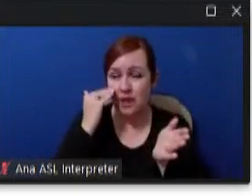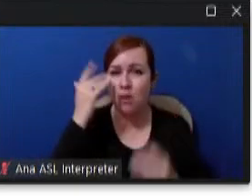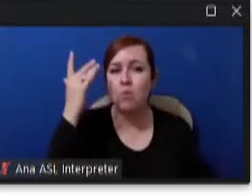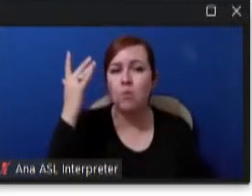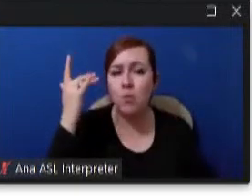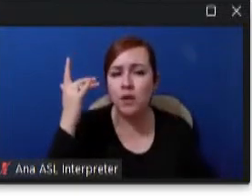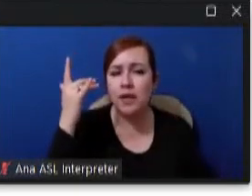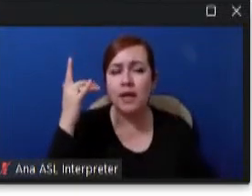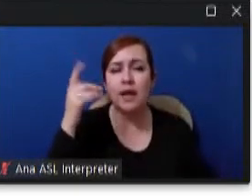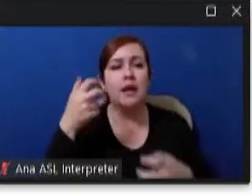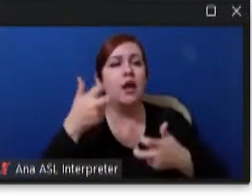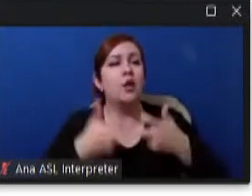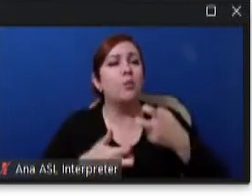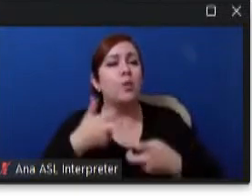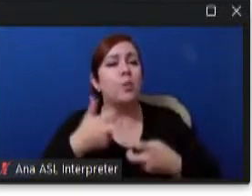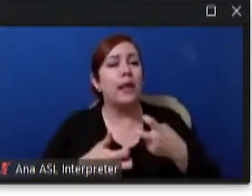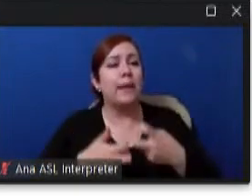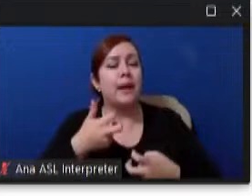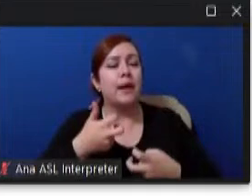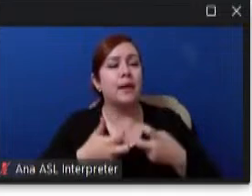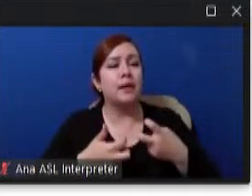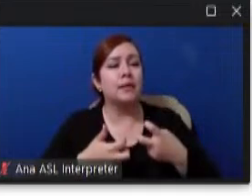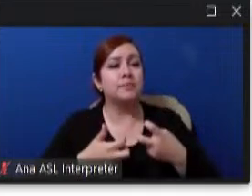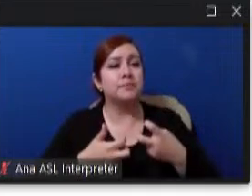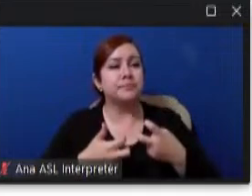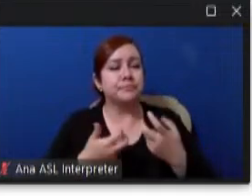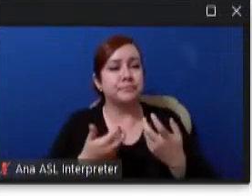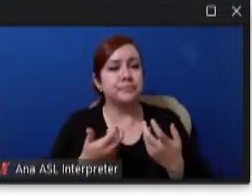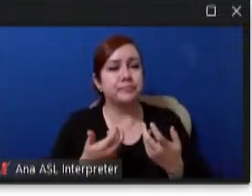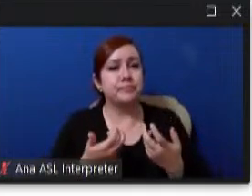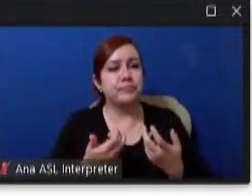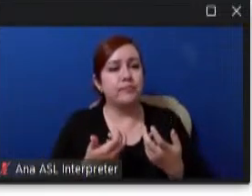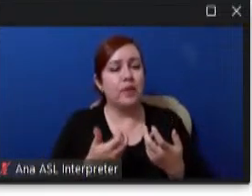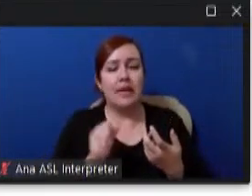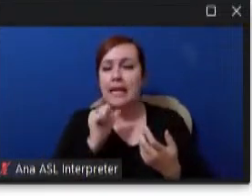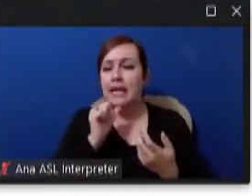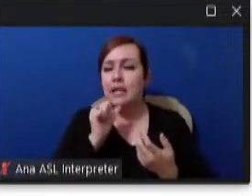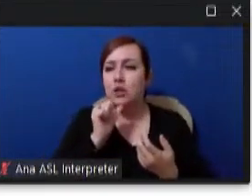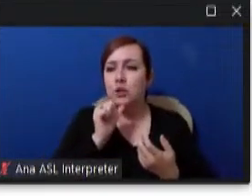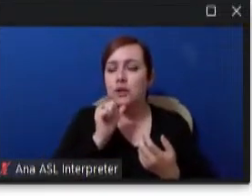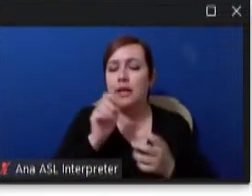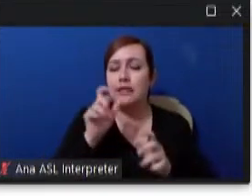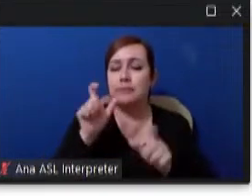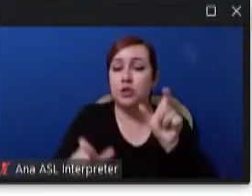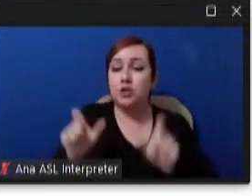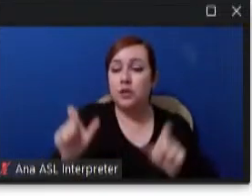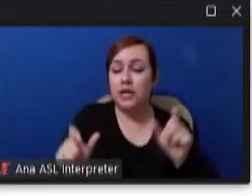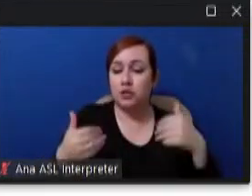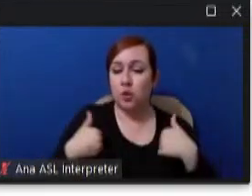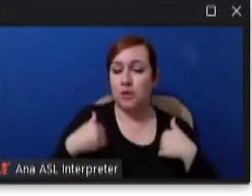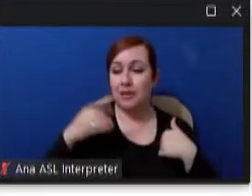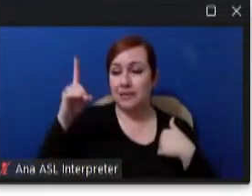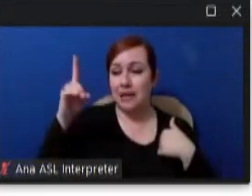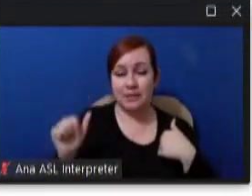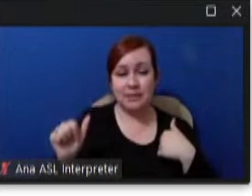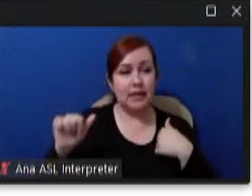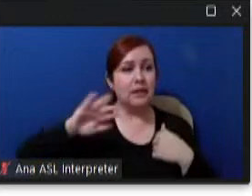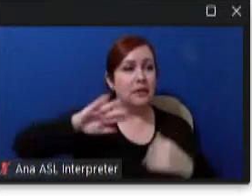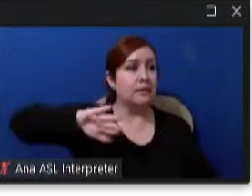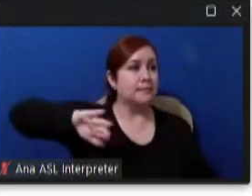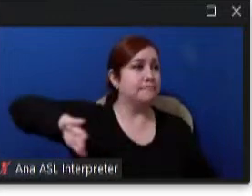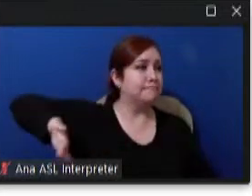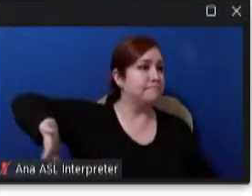made known. And the problem is that invisibility of people with